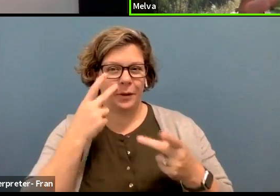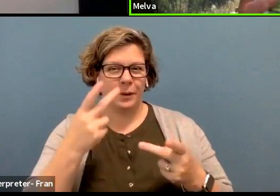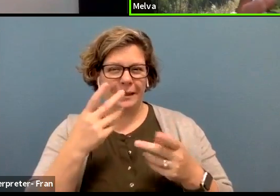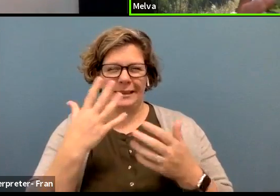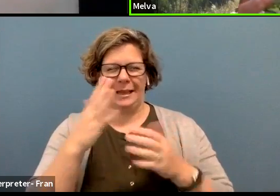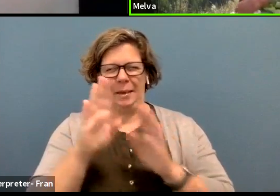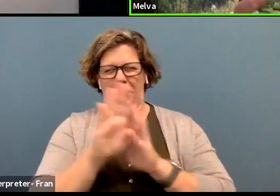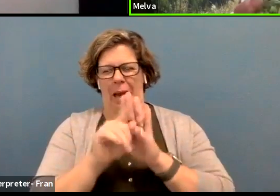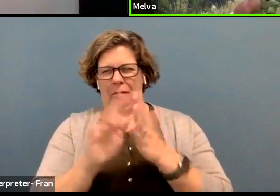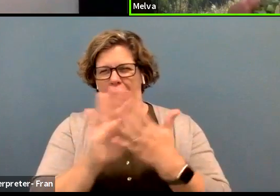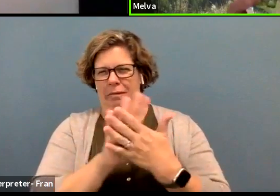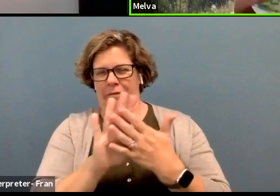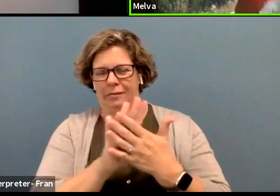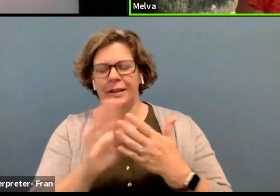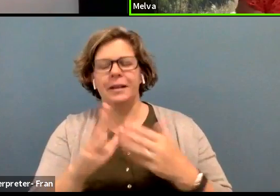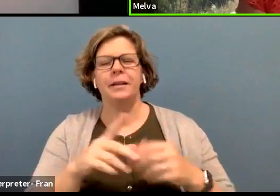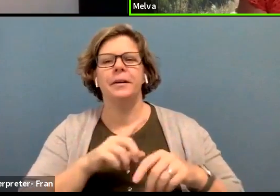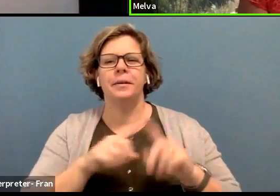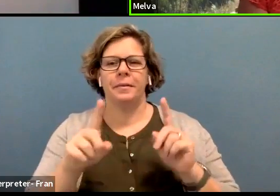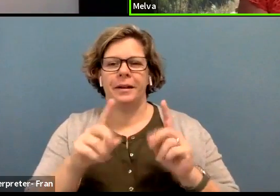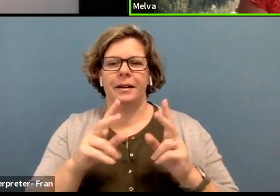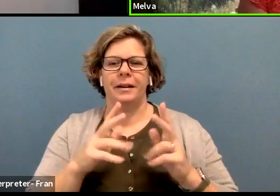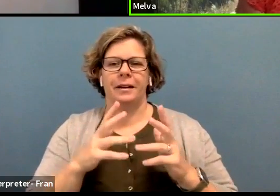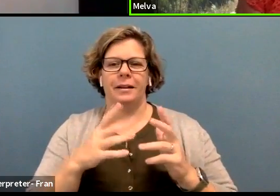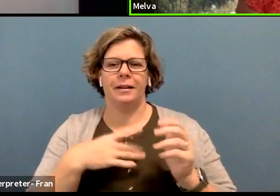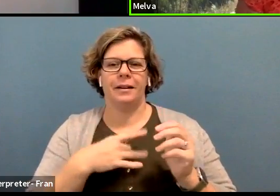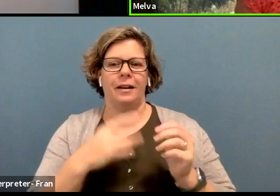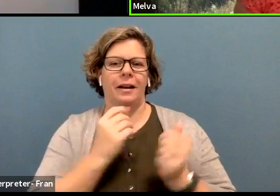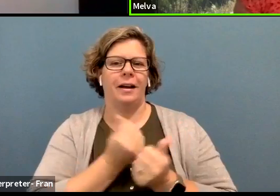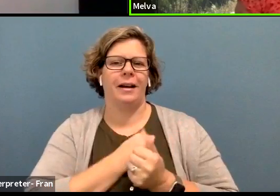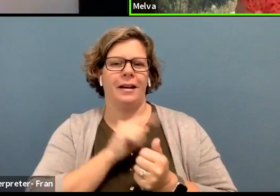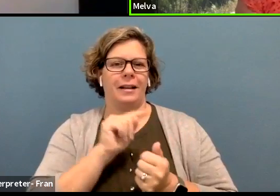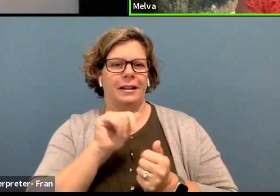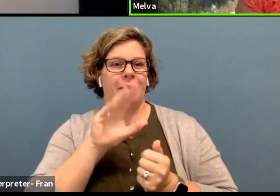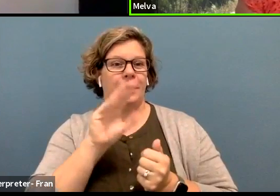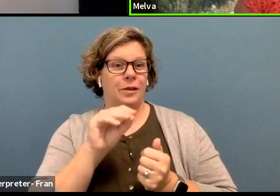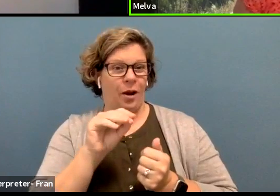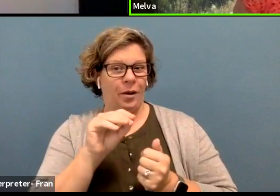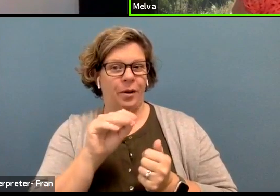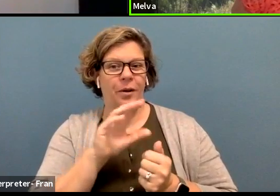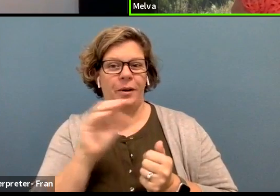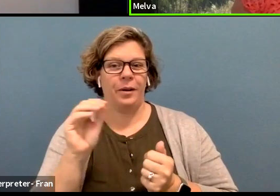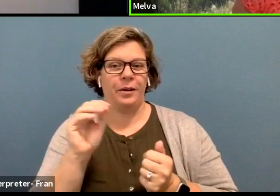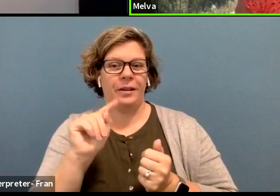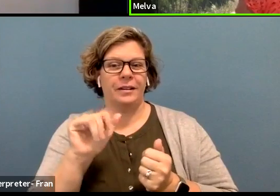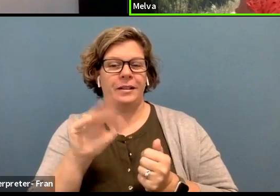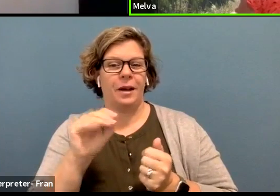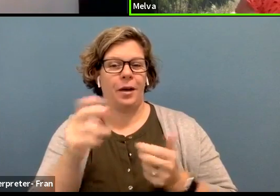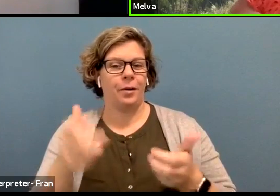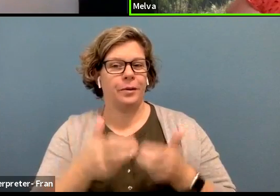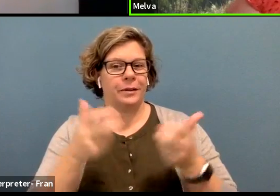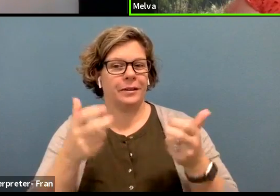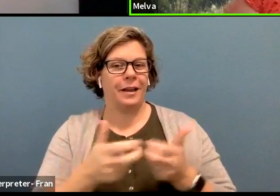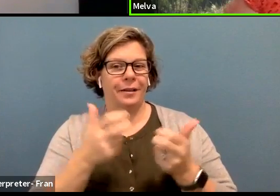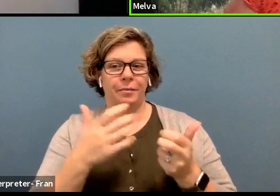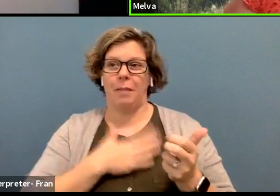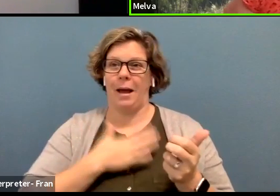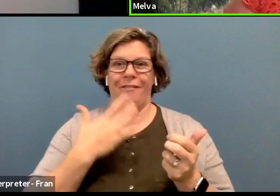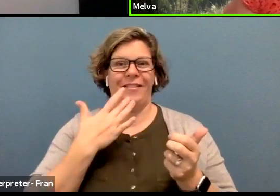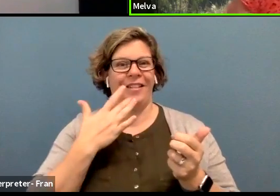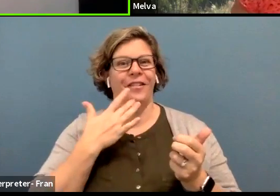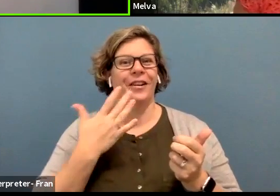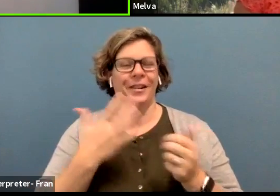I very much love tacos, and taco salads really are one of my